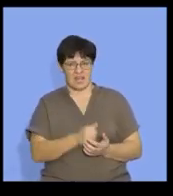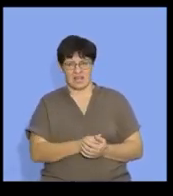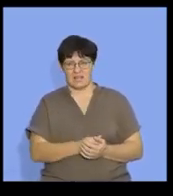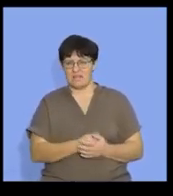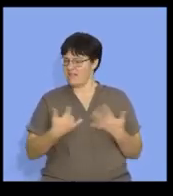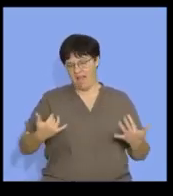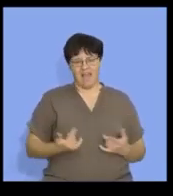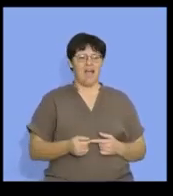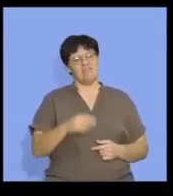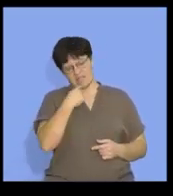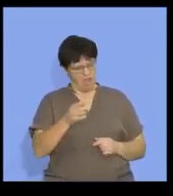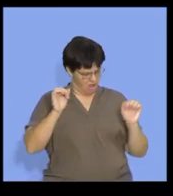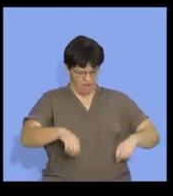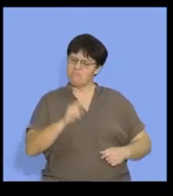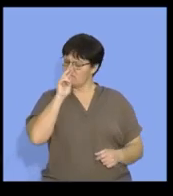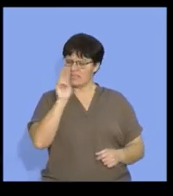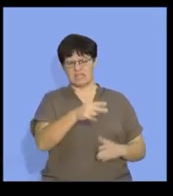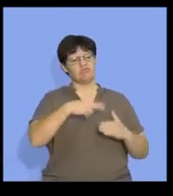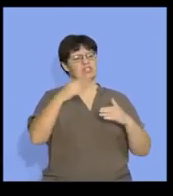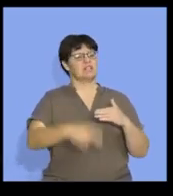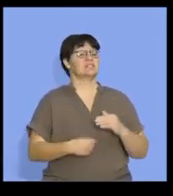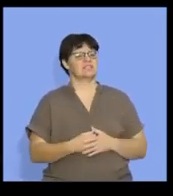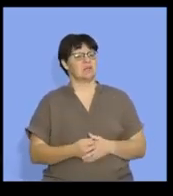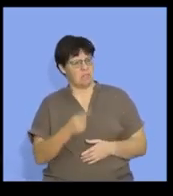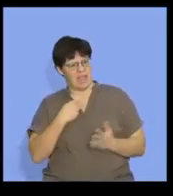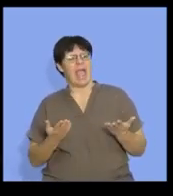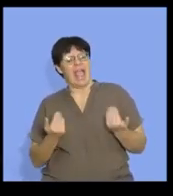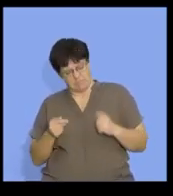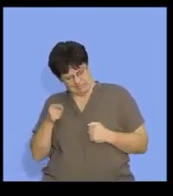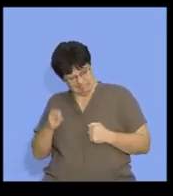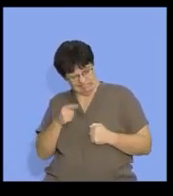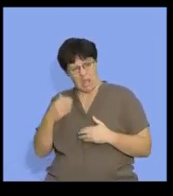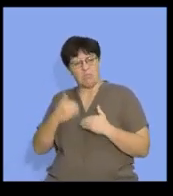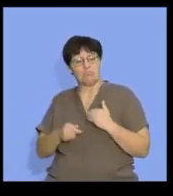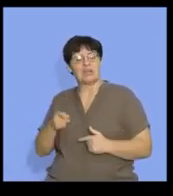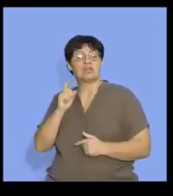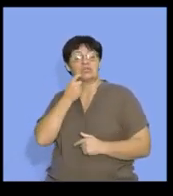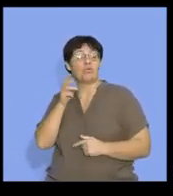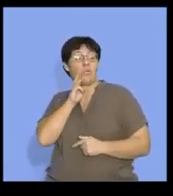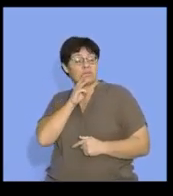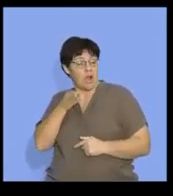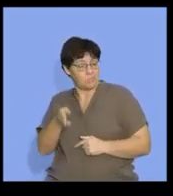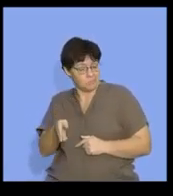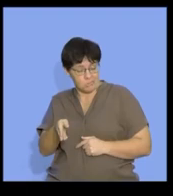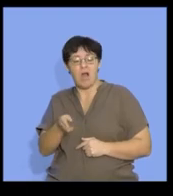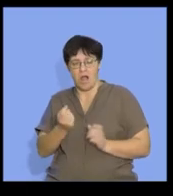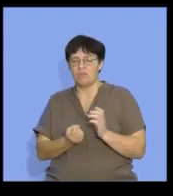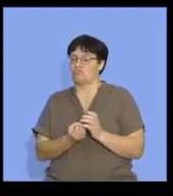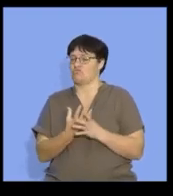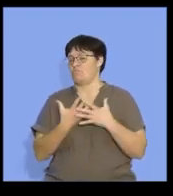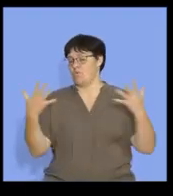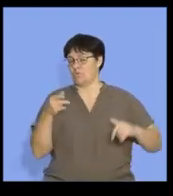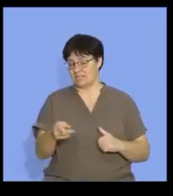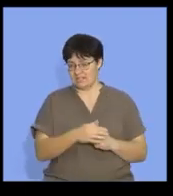I'm saying, yes, I can see the results. It is expected that the bread with sugar water, there's my one variable,